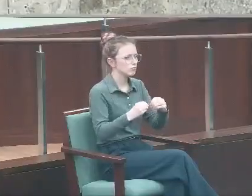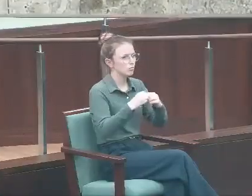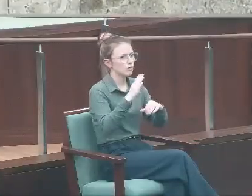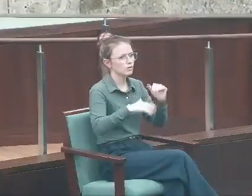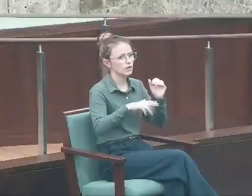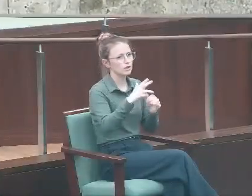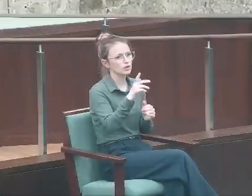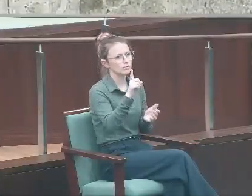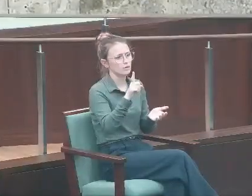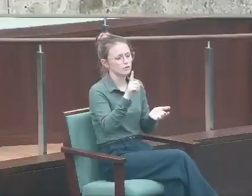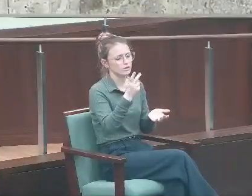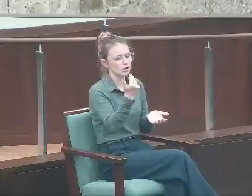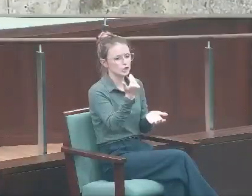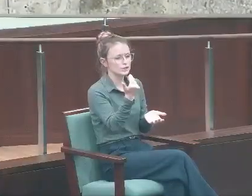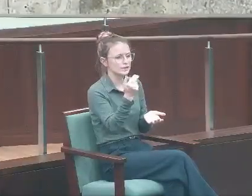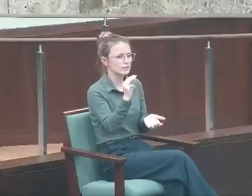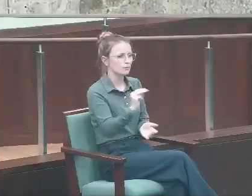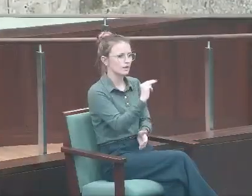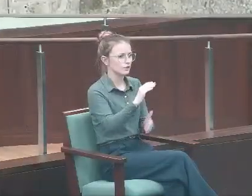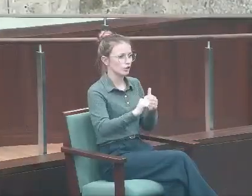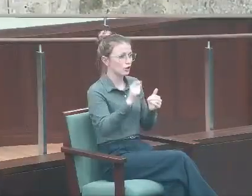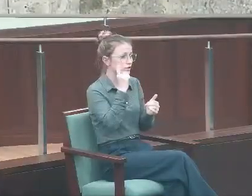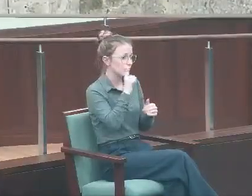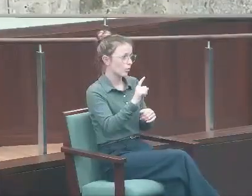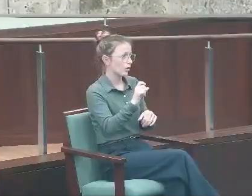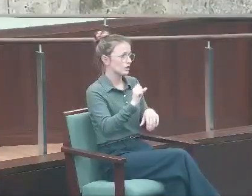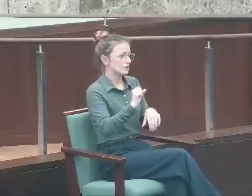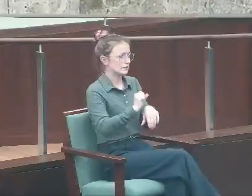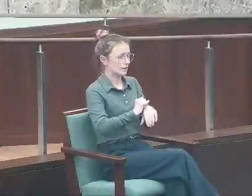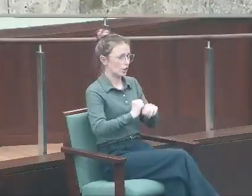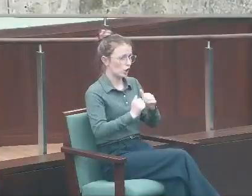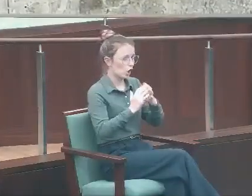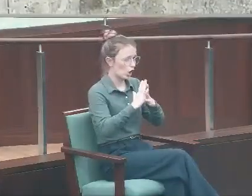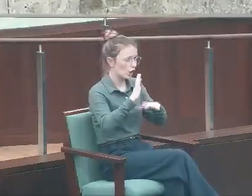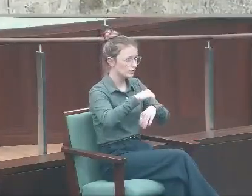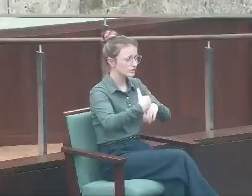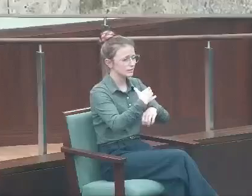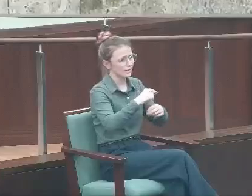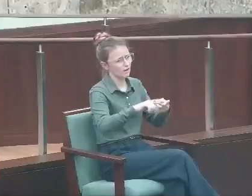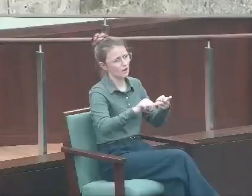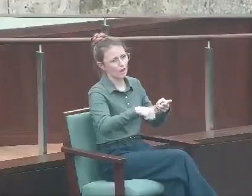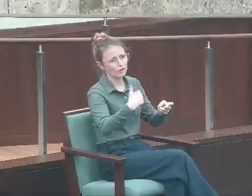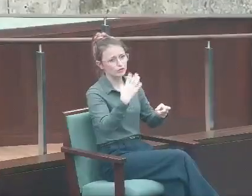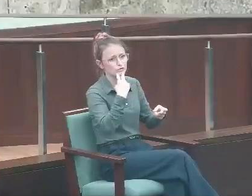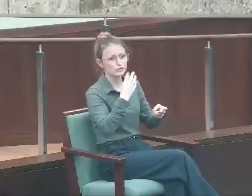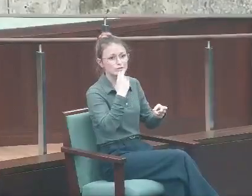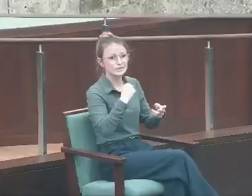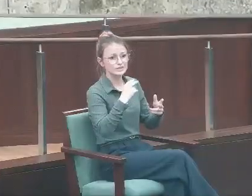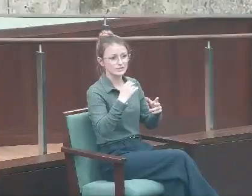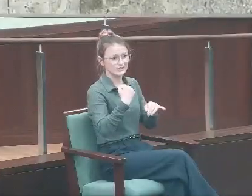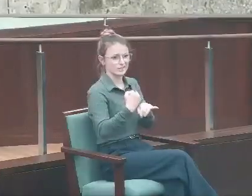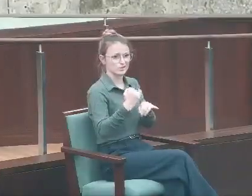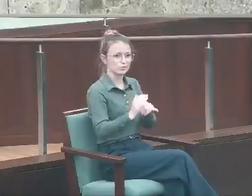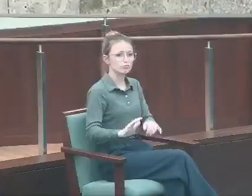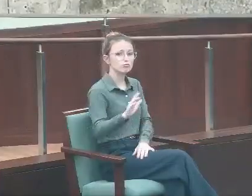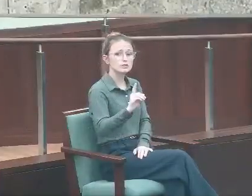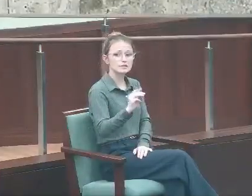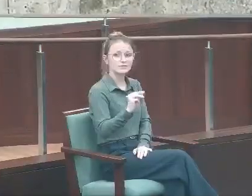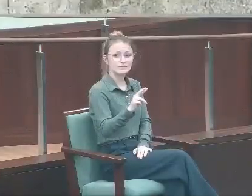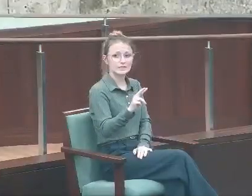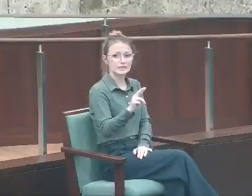in insecurity funding for synagogues and other Jewish institutions across the DMV,